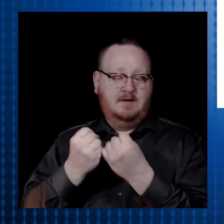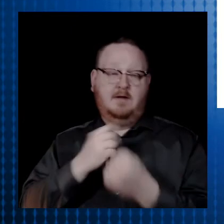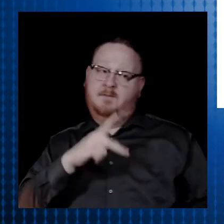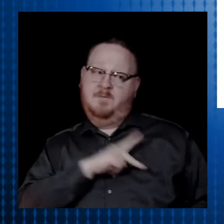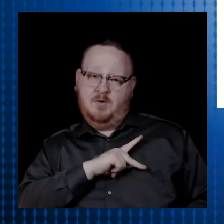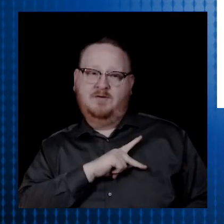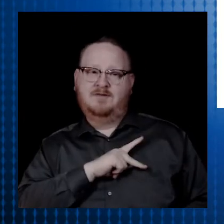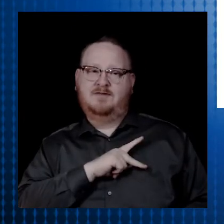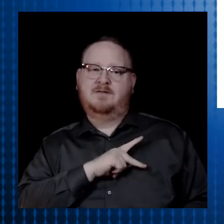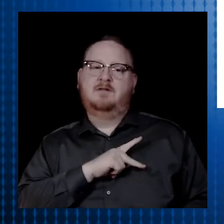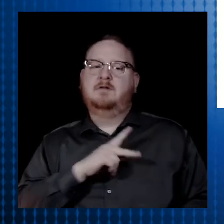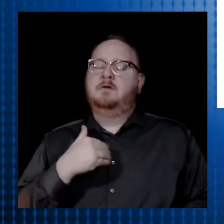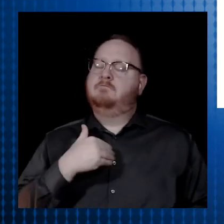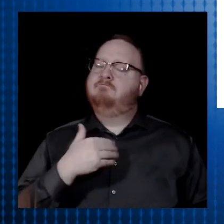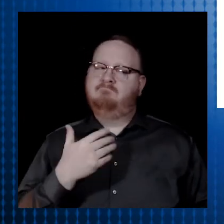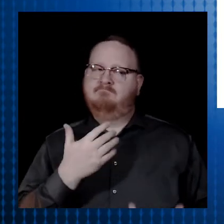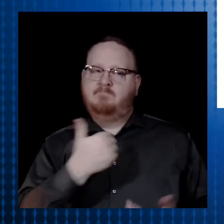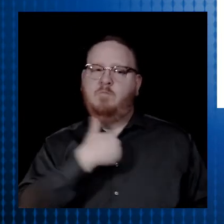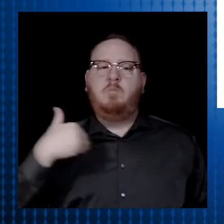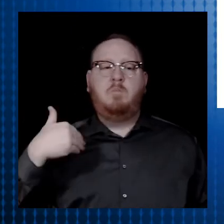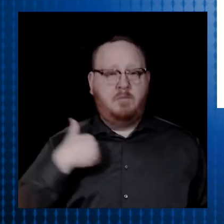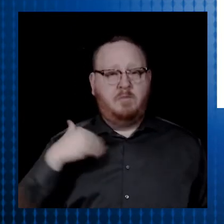breast cancer survivor since